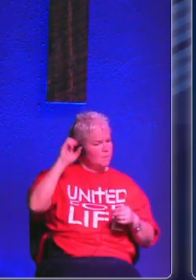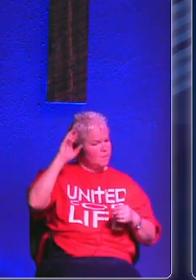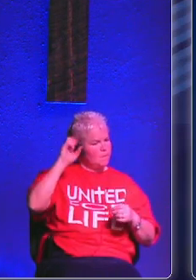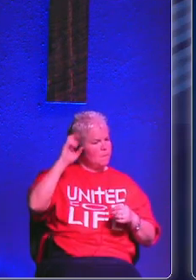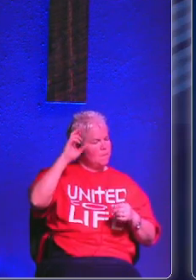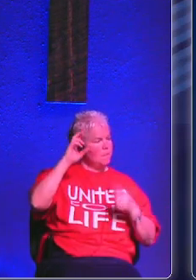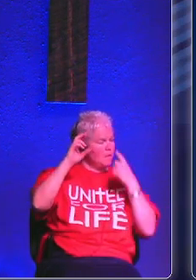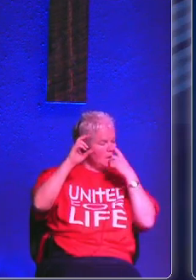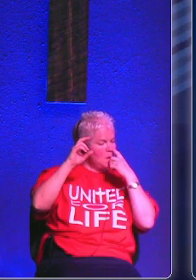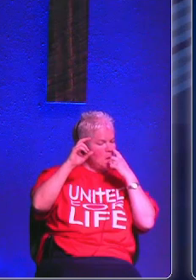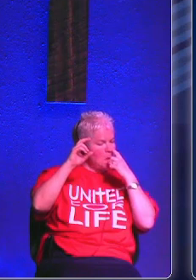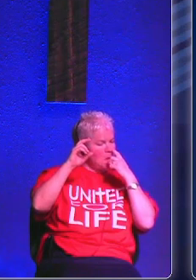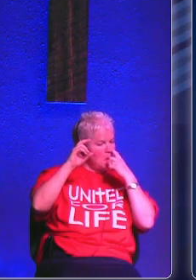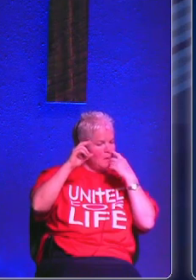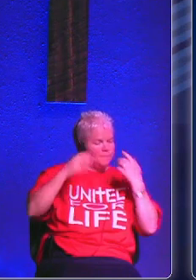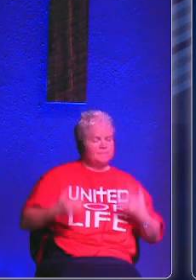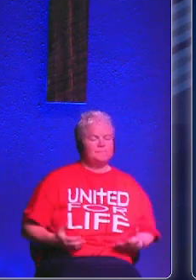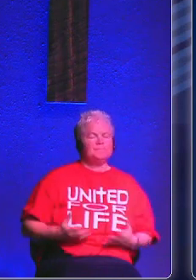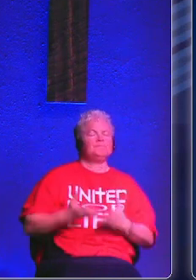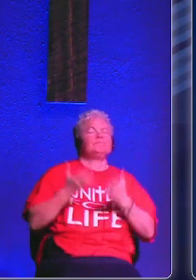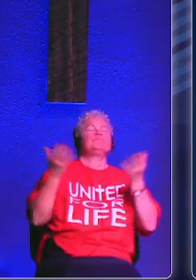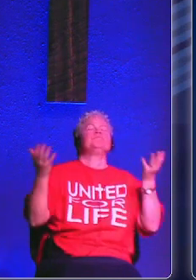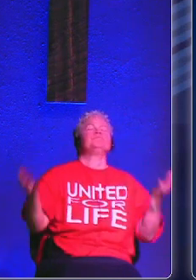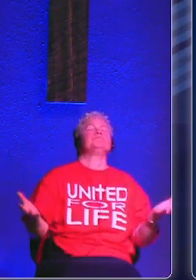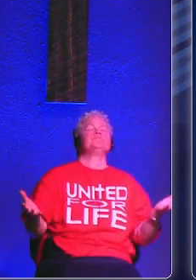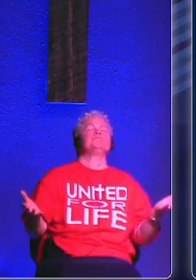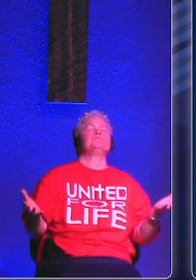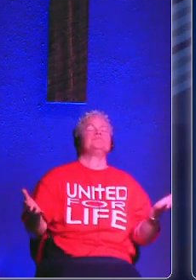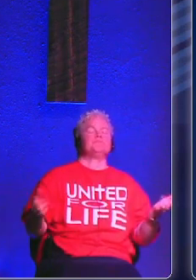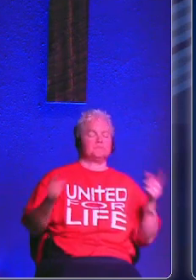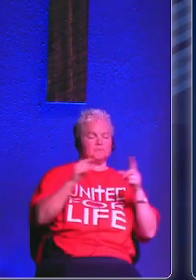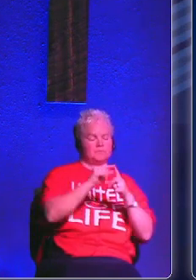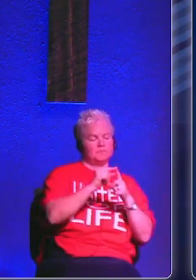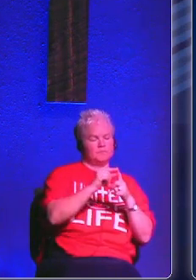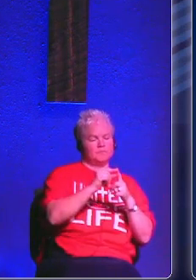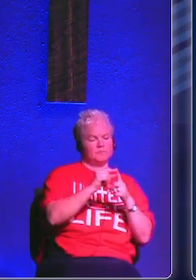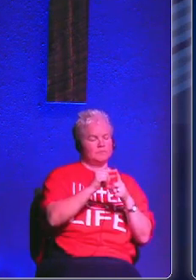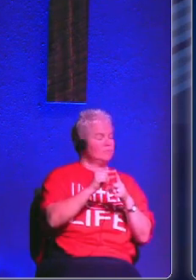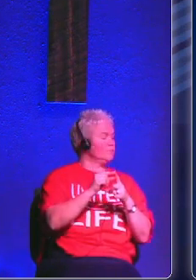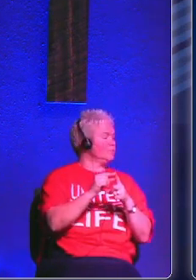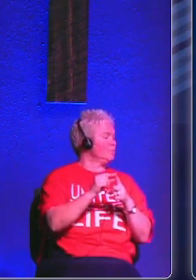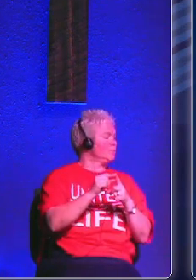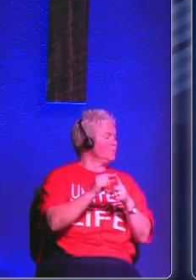yourself available to listen by opening yourself up to his word.